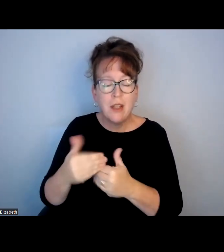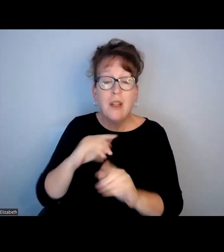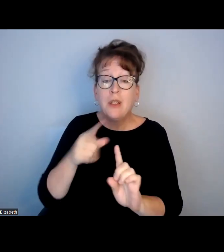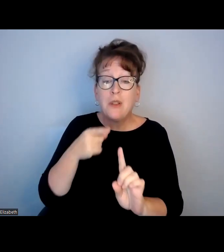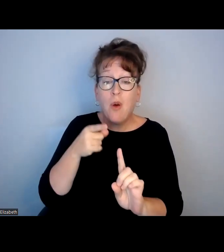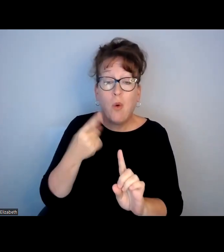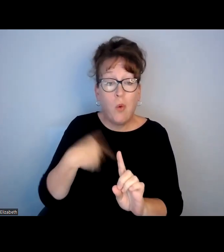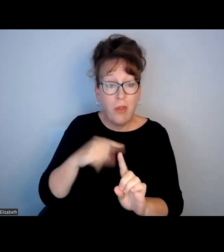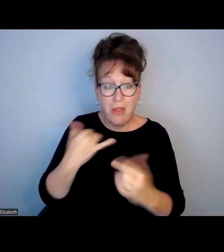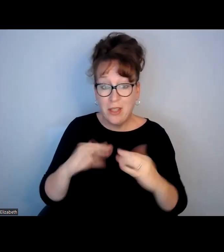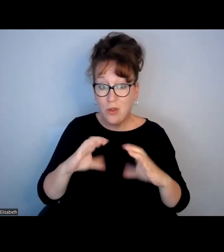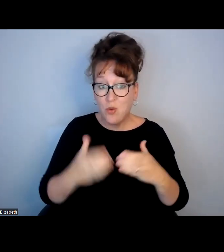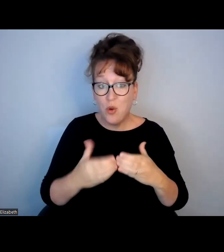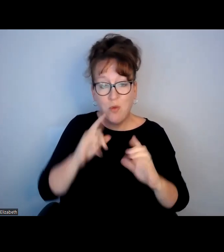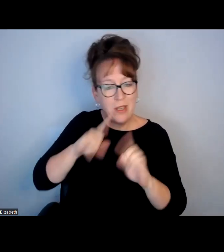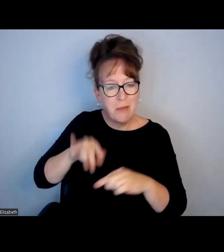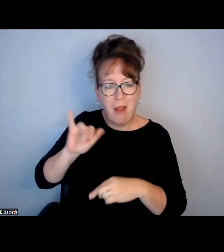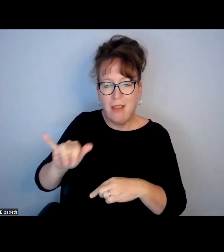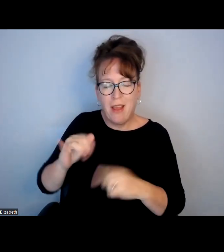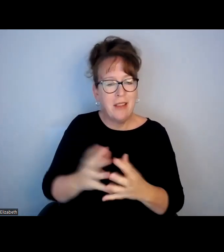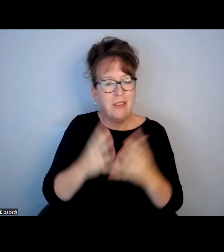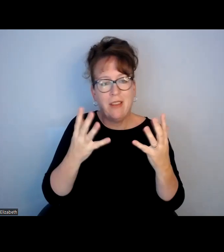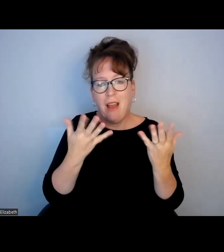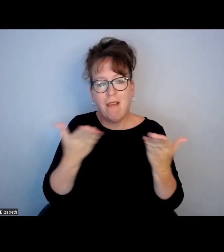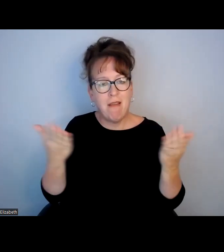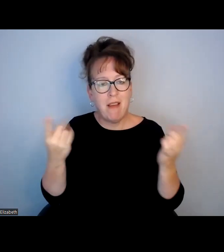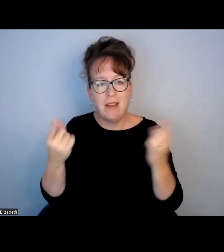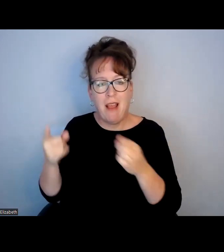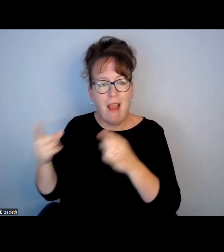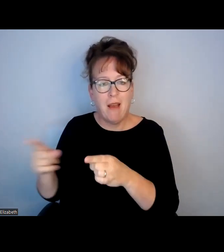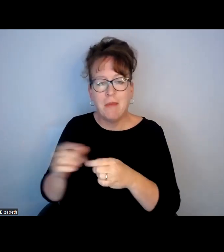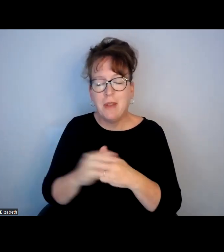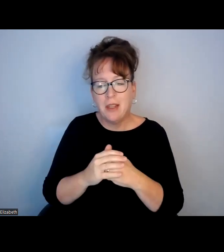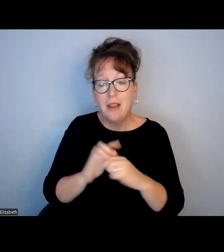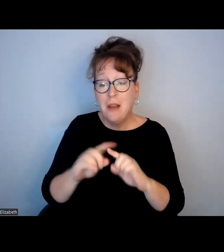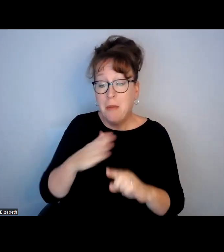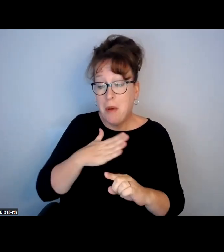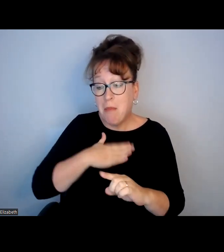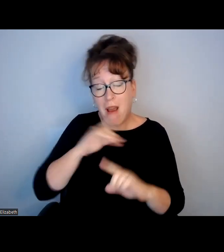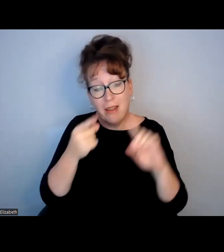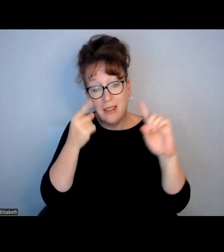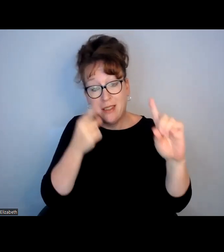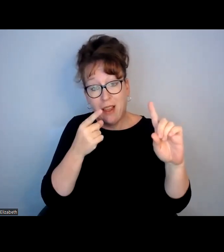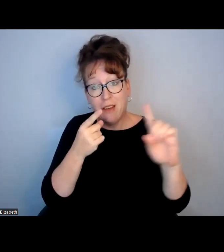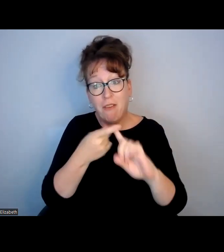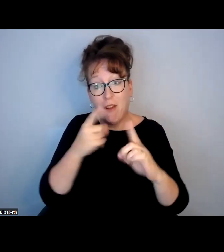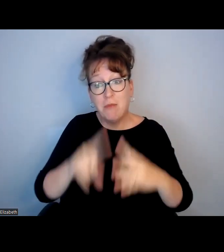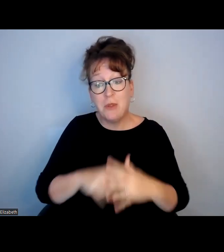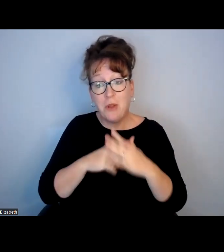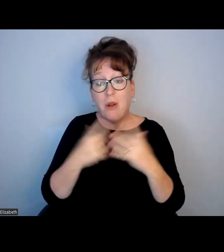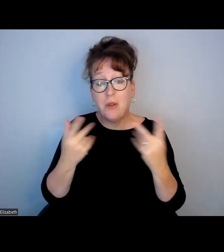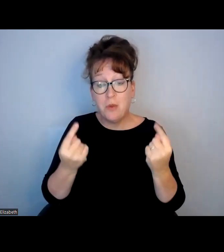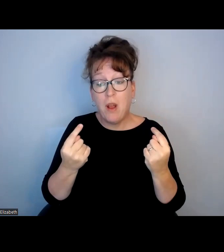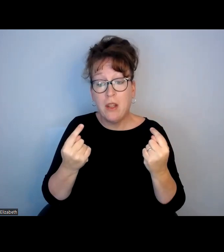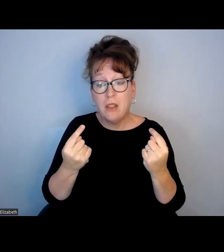as a group. There's a lot of discussions happening. It's a very fluid discussion, but my intent from the get-go was